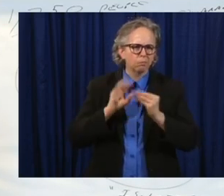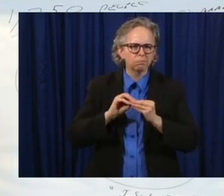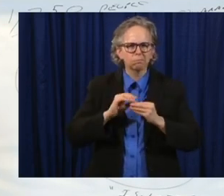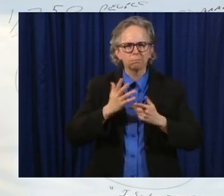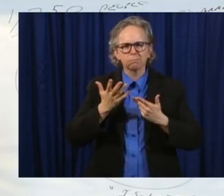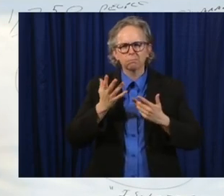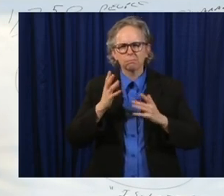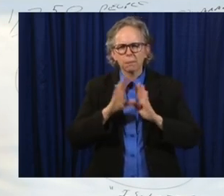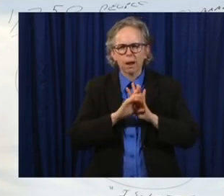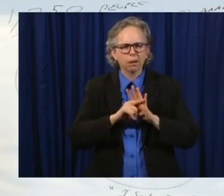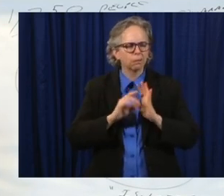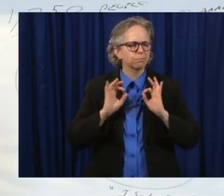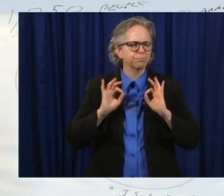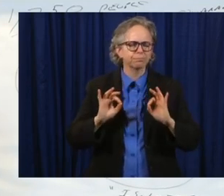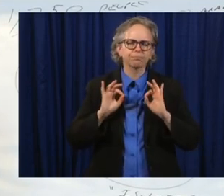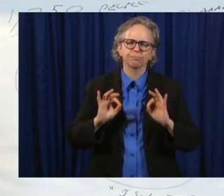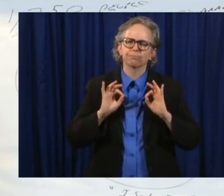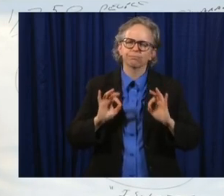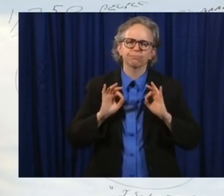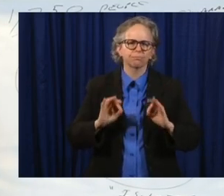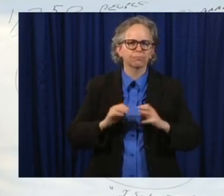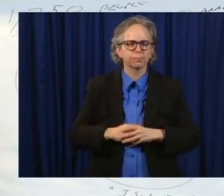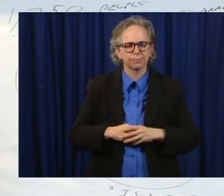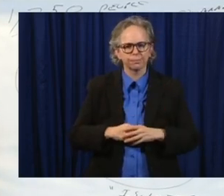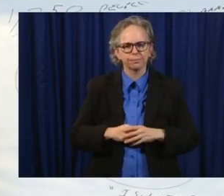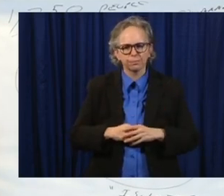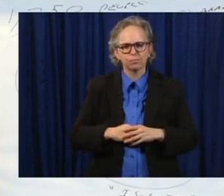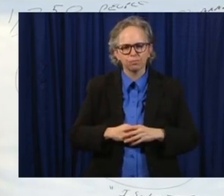If you look at John,